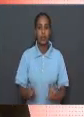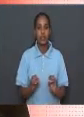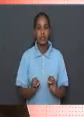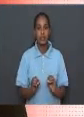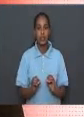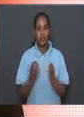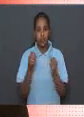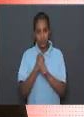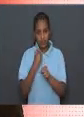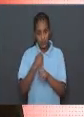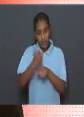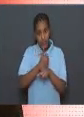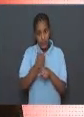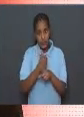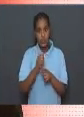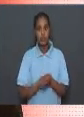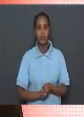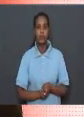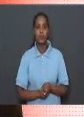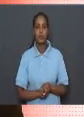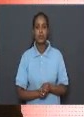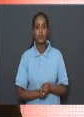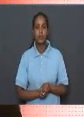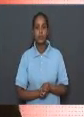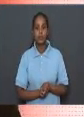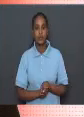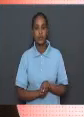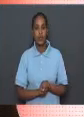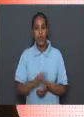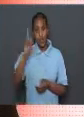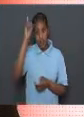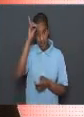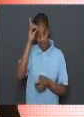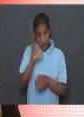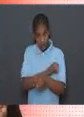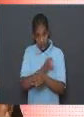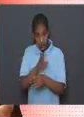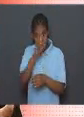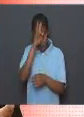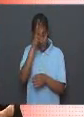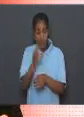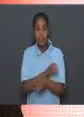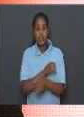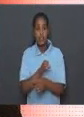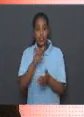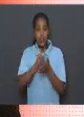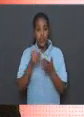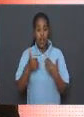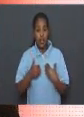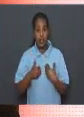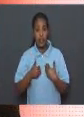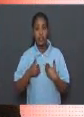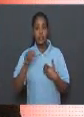Students, let us do an activity. A Daniell cell is a voltaic cell that has a